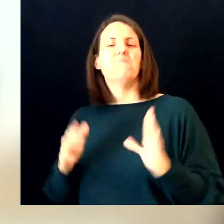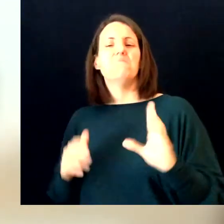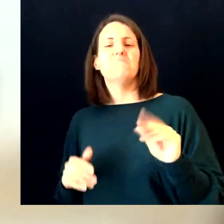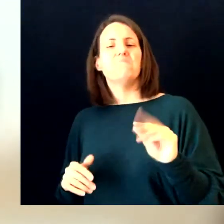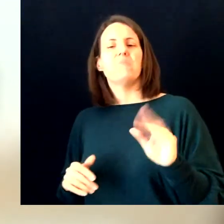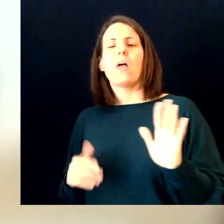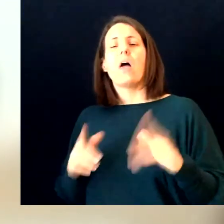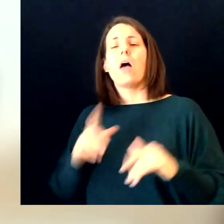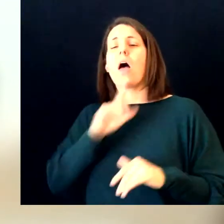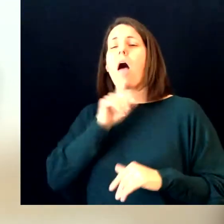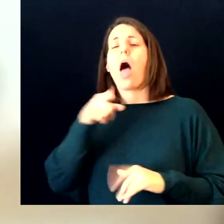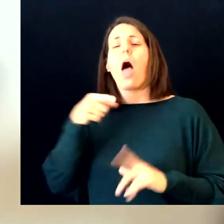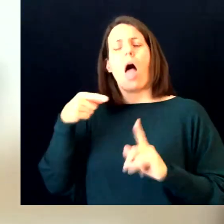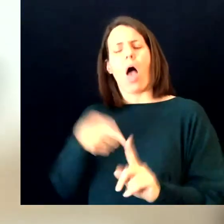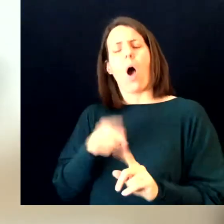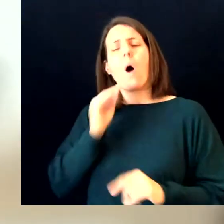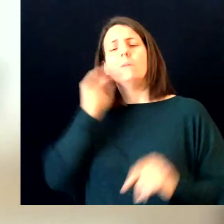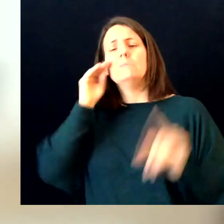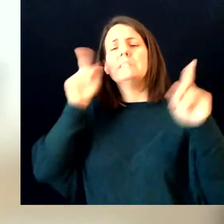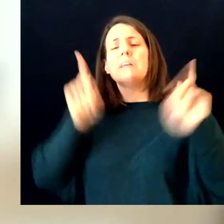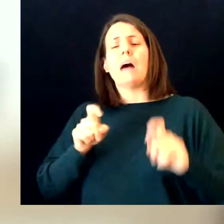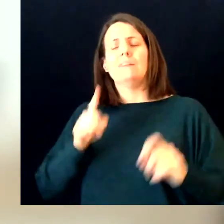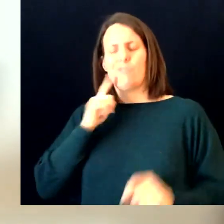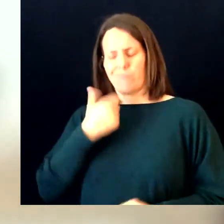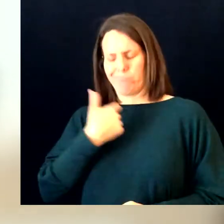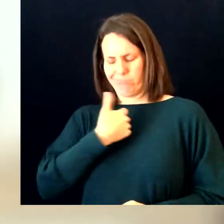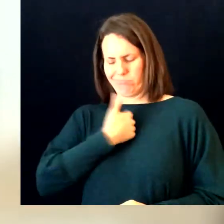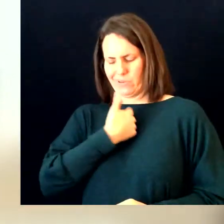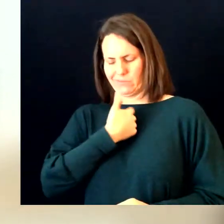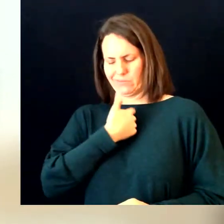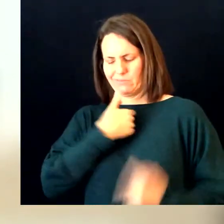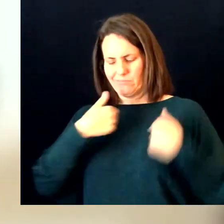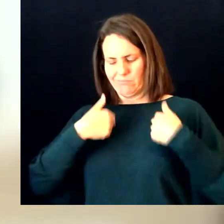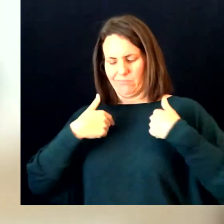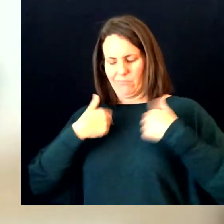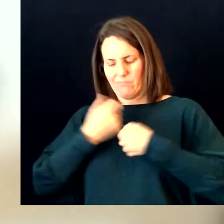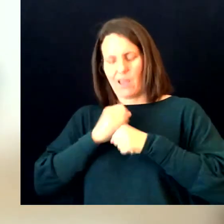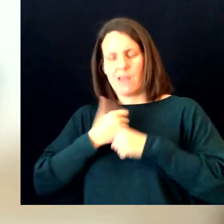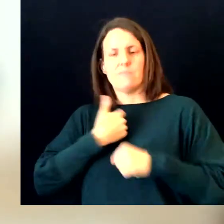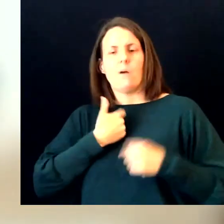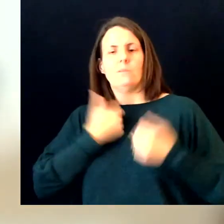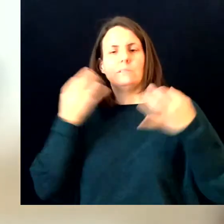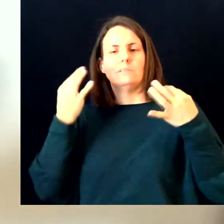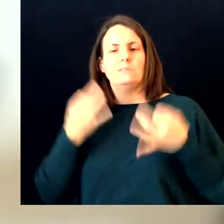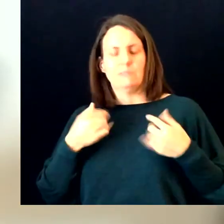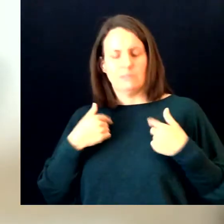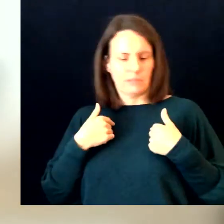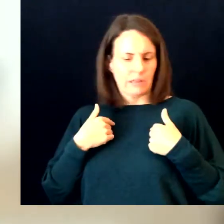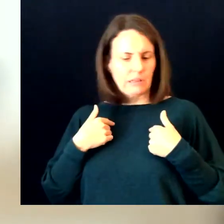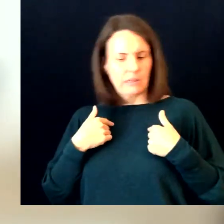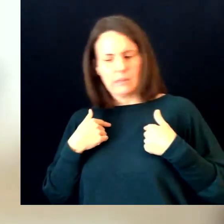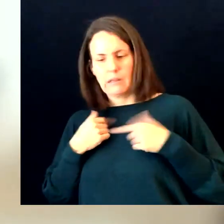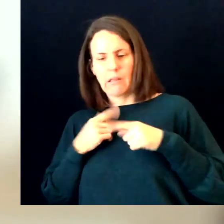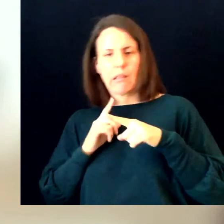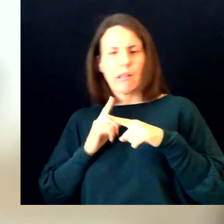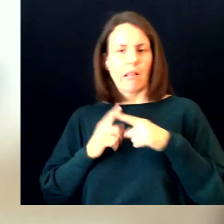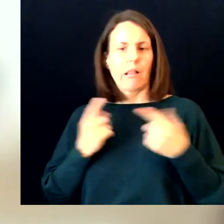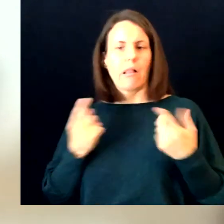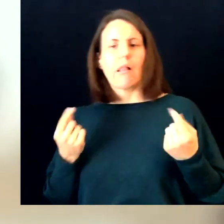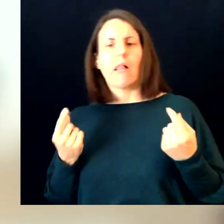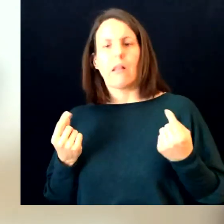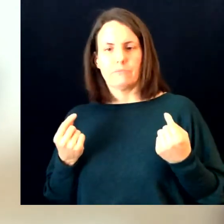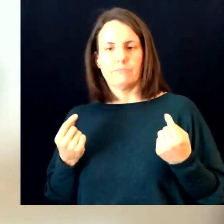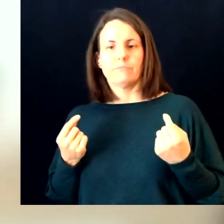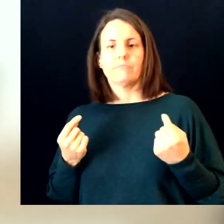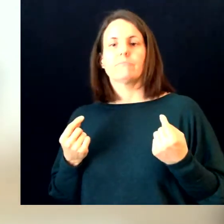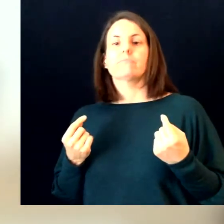or a positive result, the recommendation would be to call their medical provider for advice about what to do. People should by now know that when